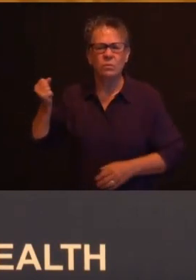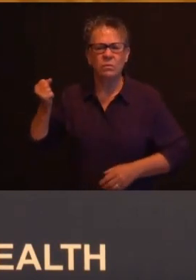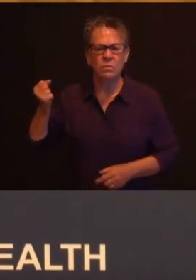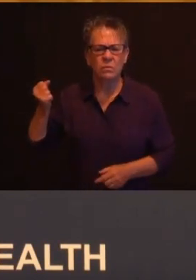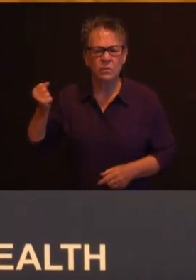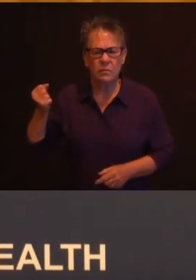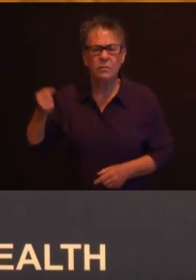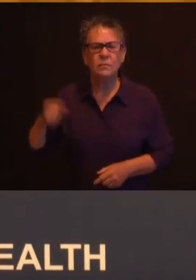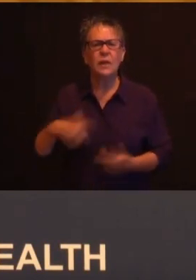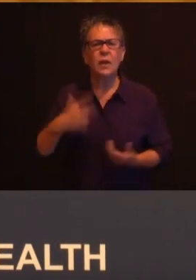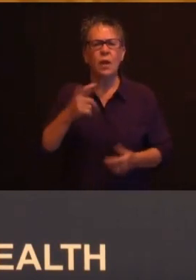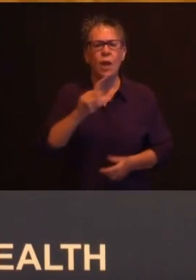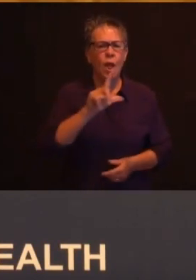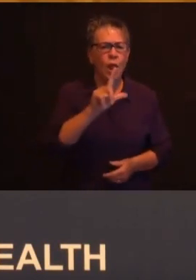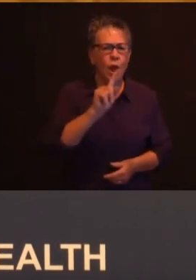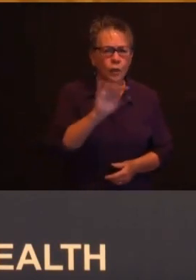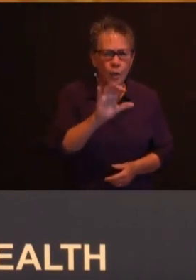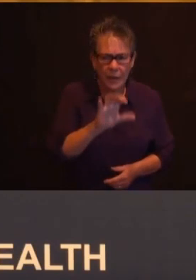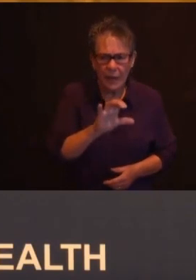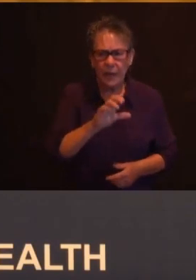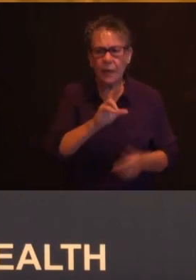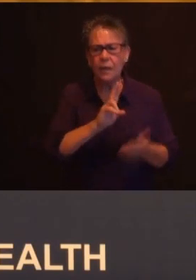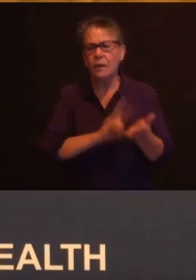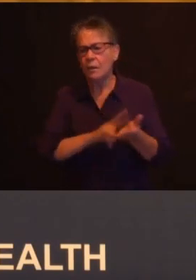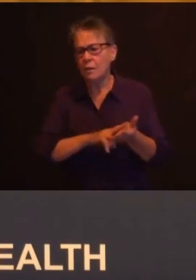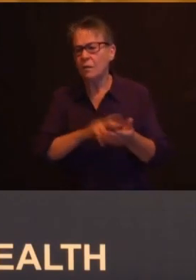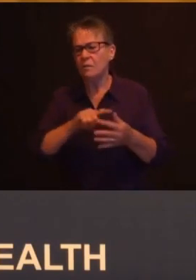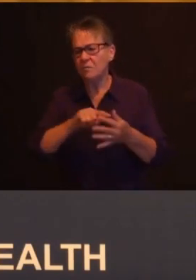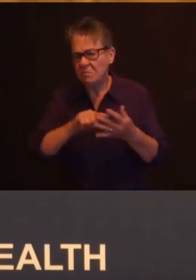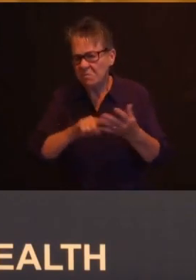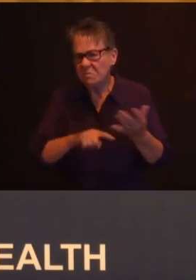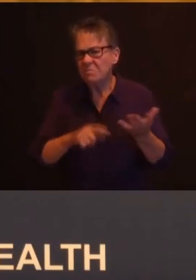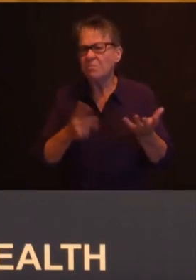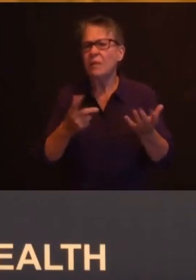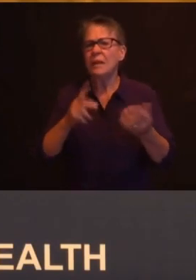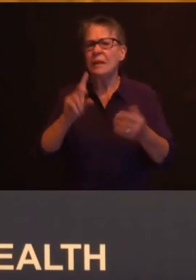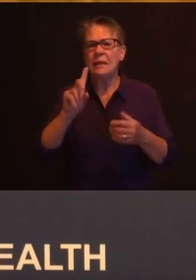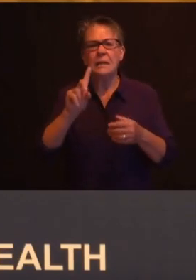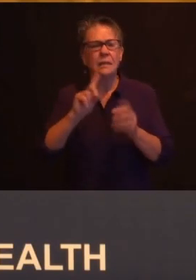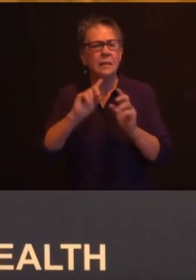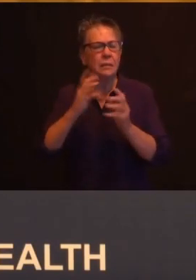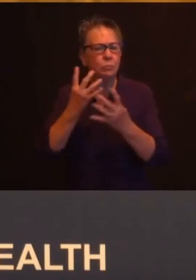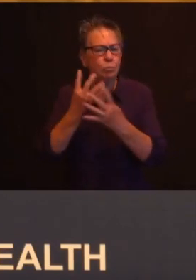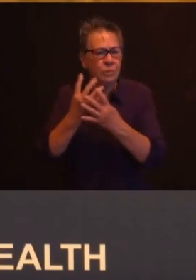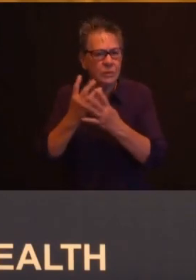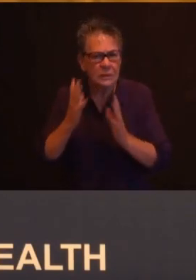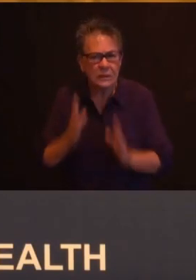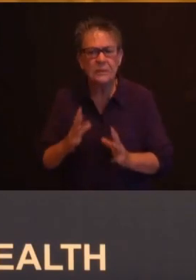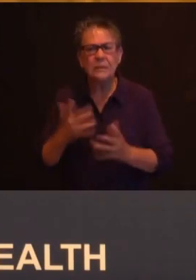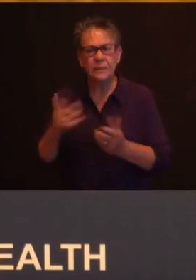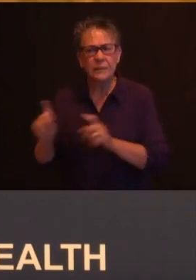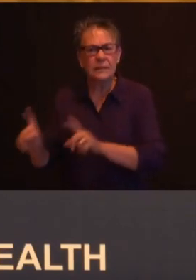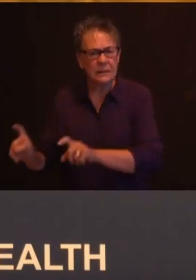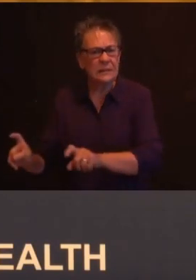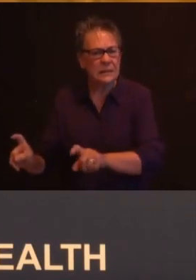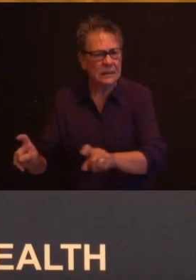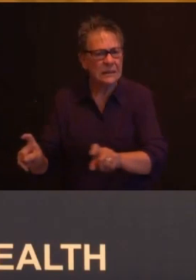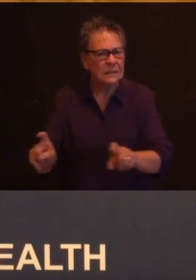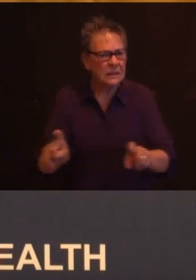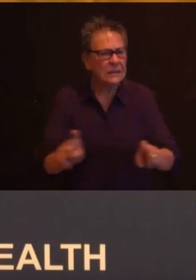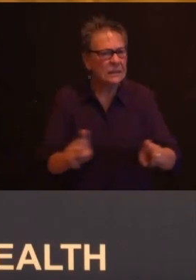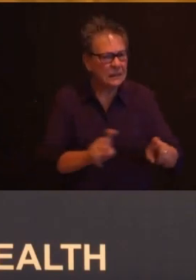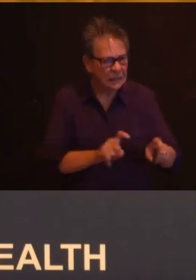seasonal workers, and so on. I think, bear with us on masking. Again, I'm proud of the